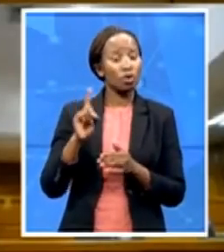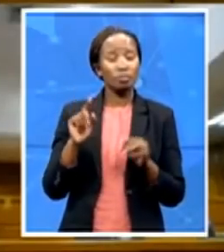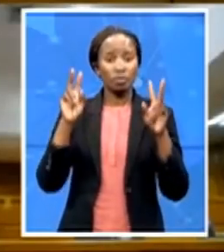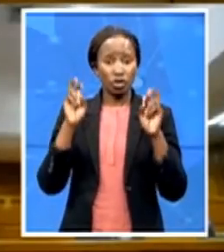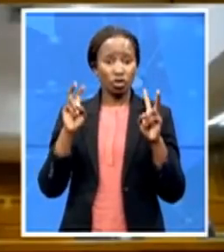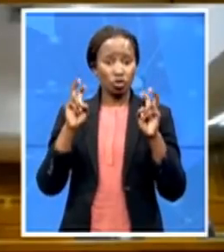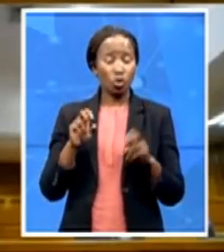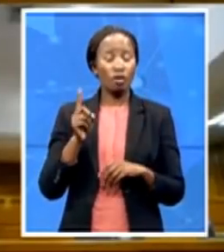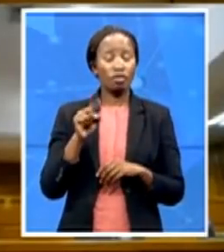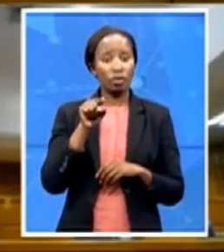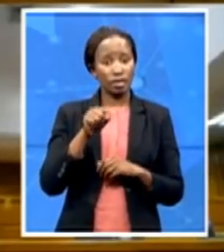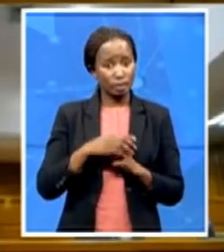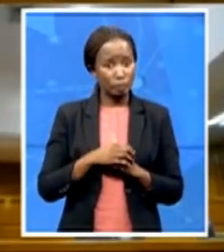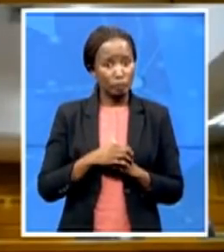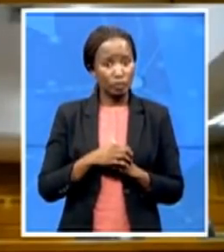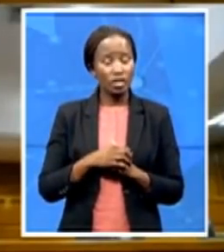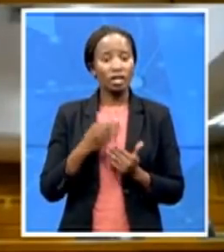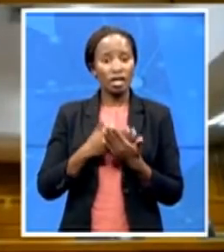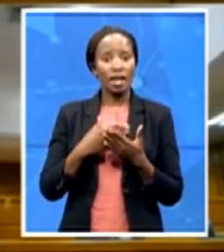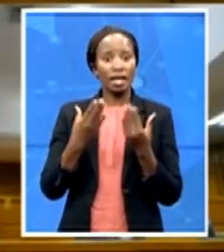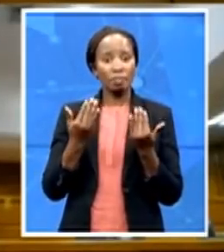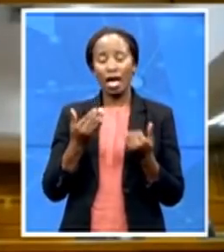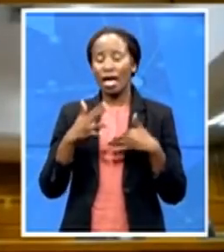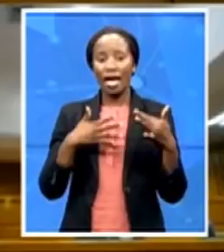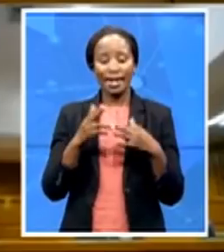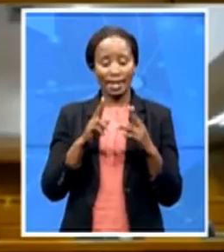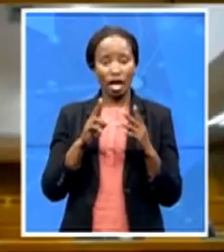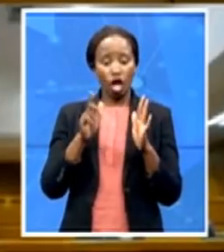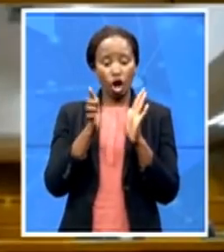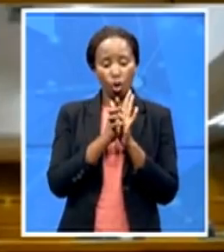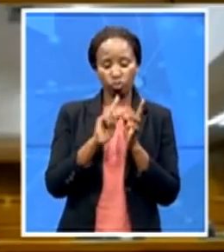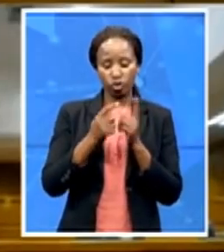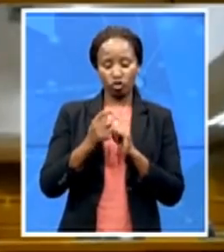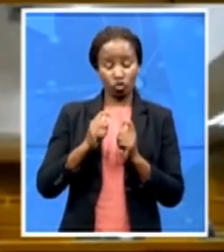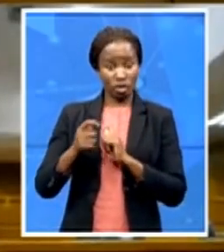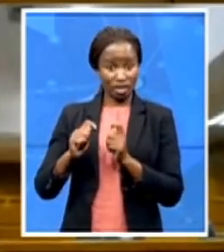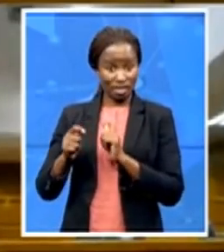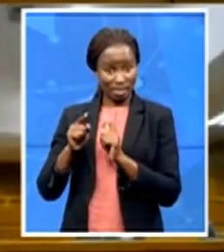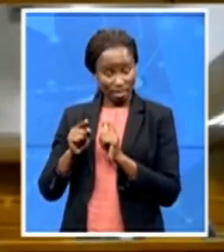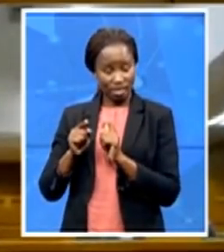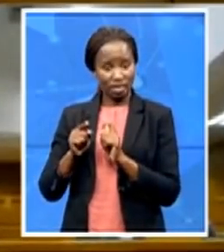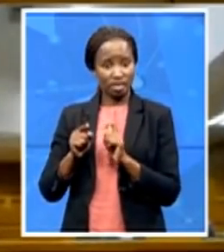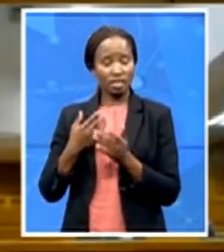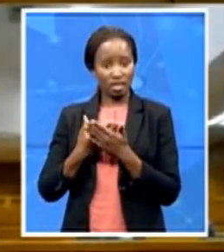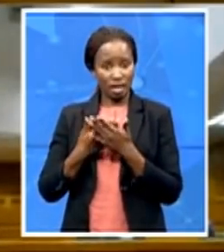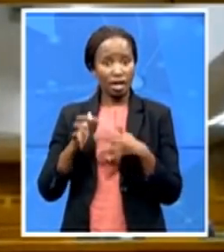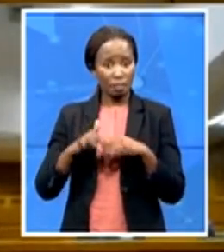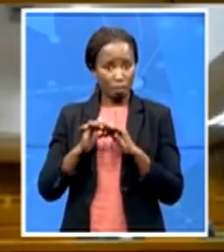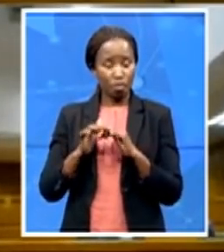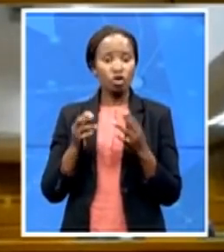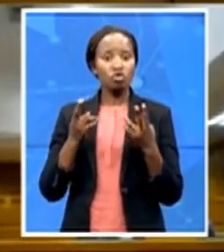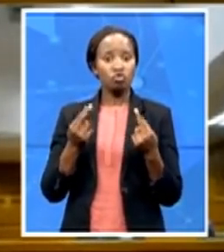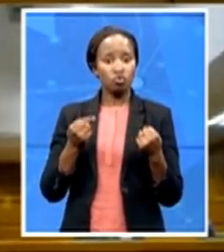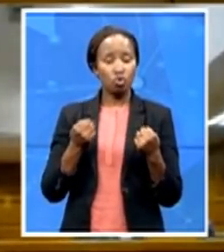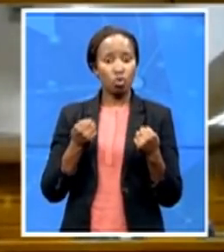changes to the law which would impair existing rights or create new obligations, which is not something that the